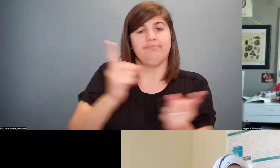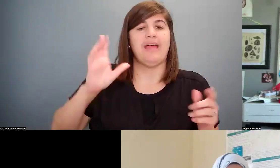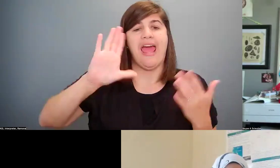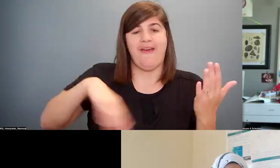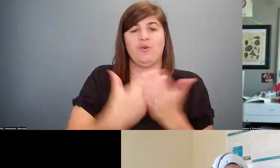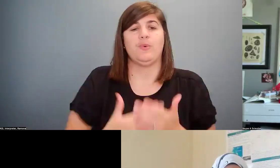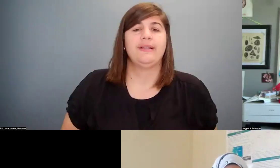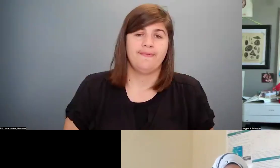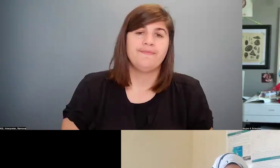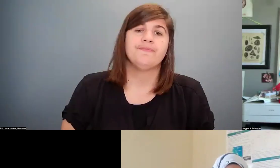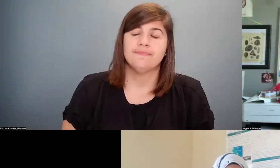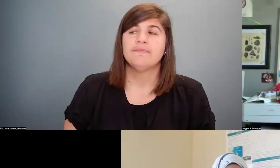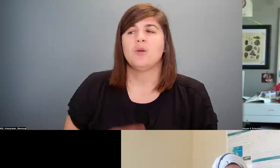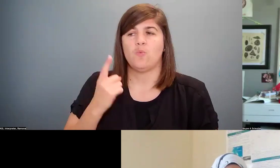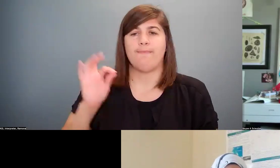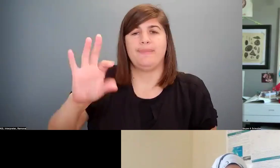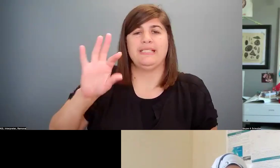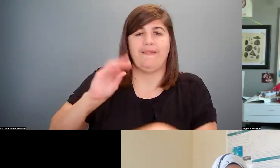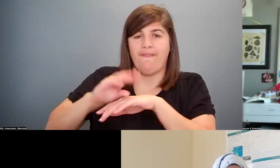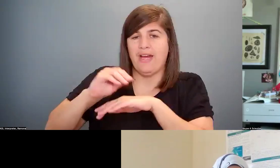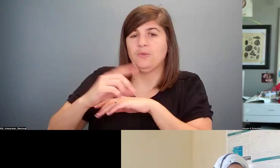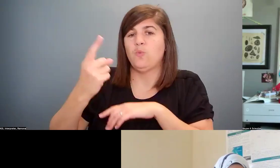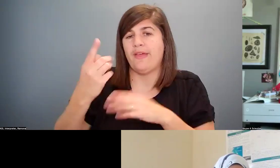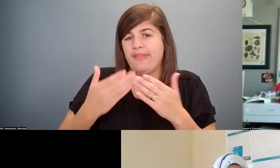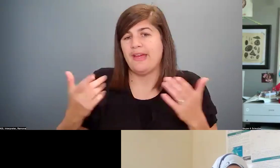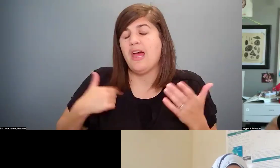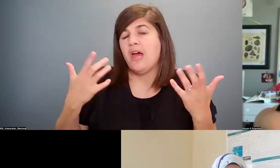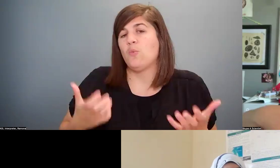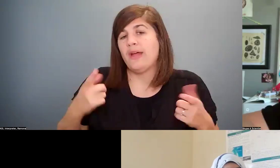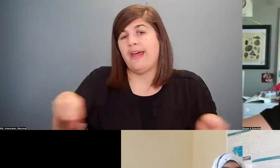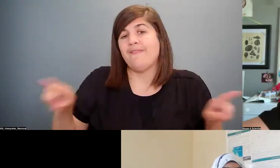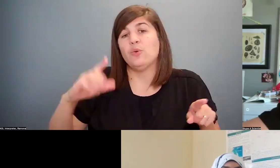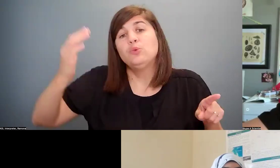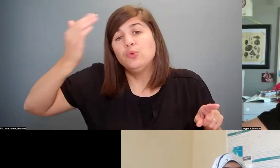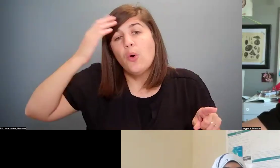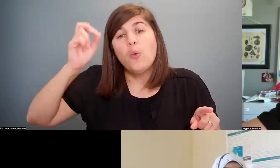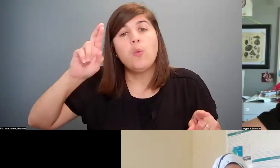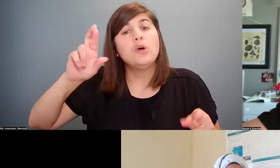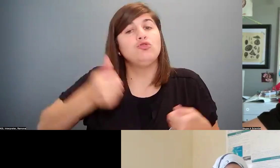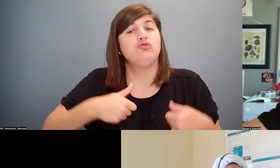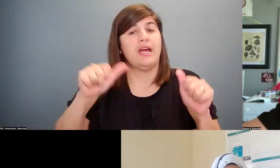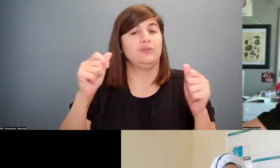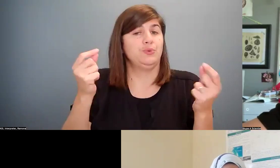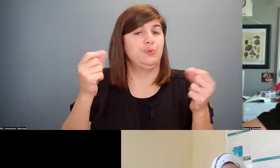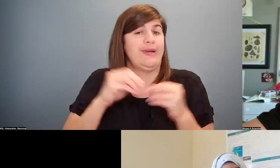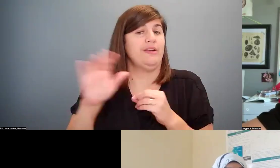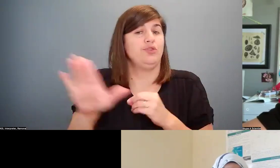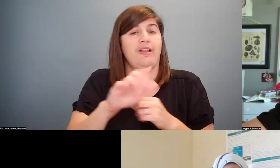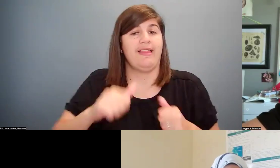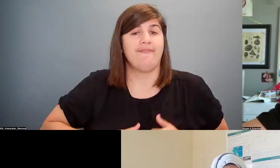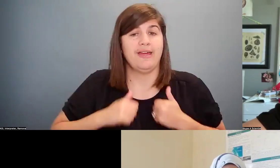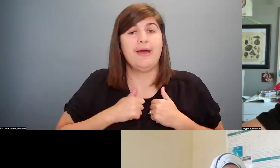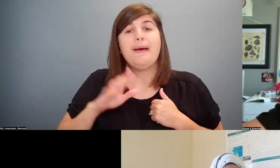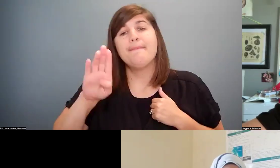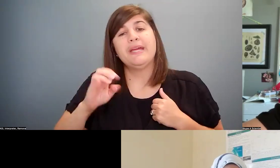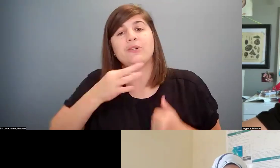Okay, this is a piece of advice, but one thing I want everyone to know or to try to do in their life is just be